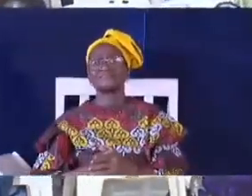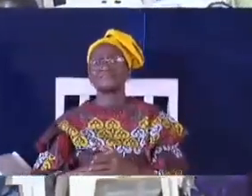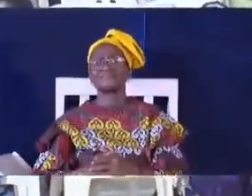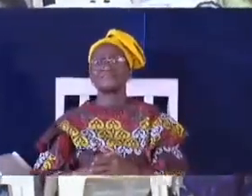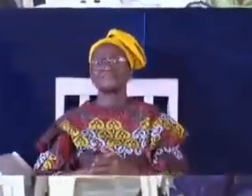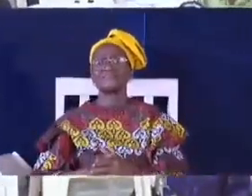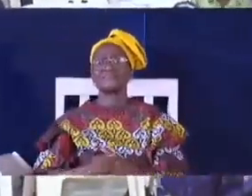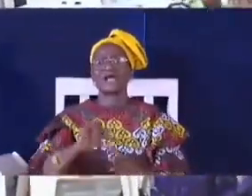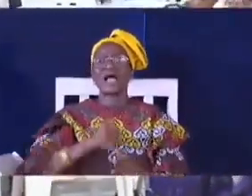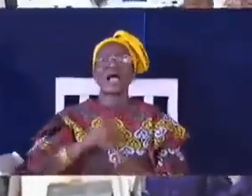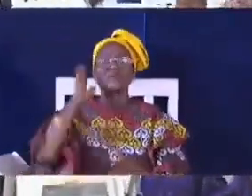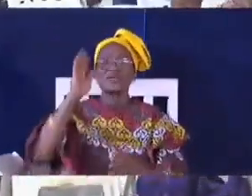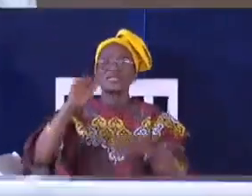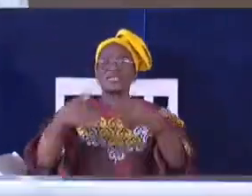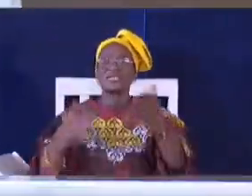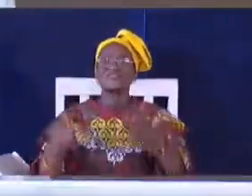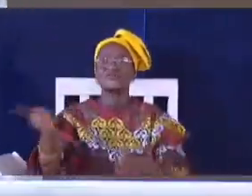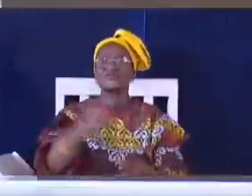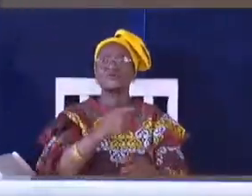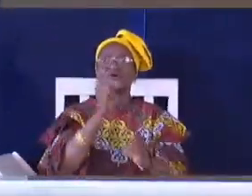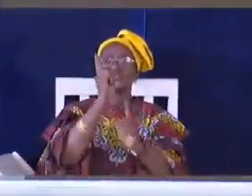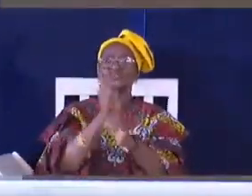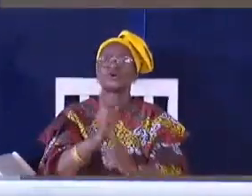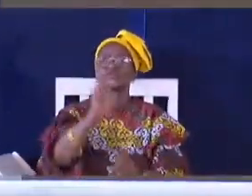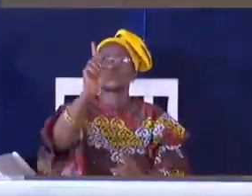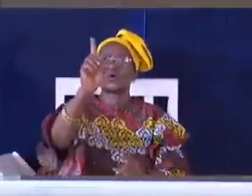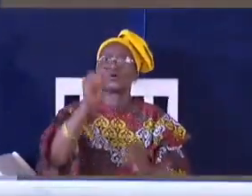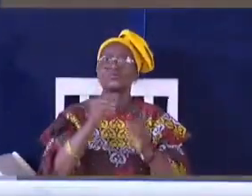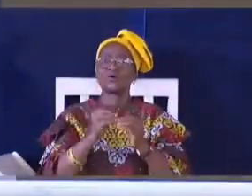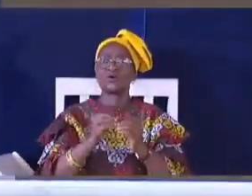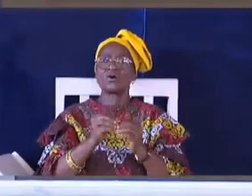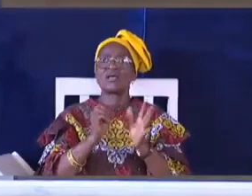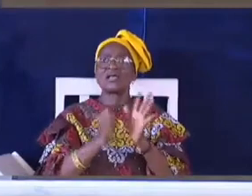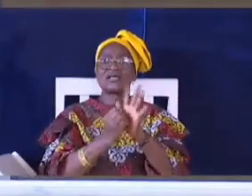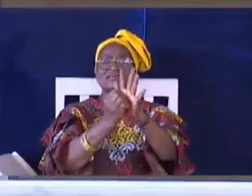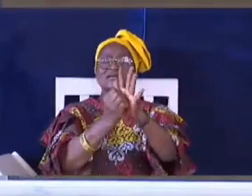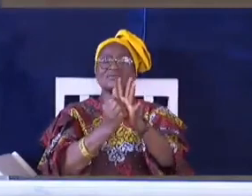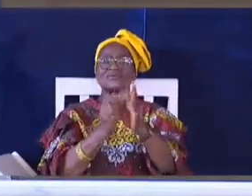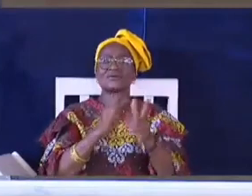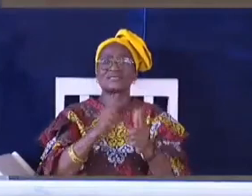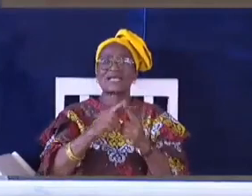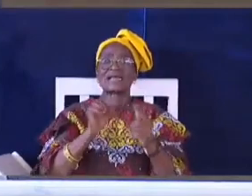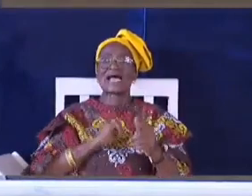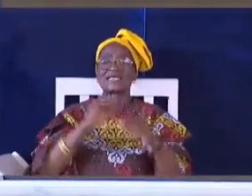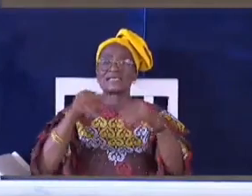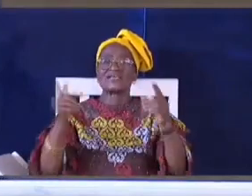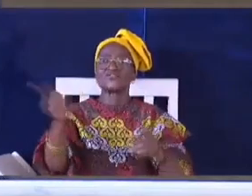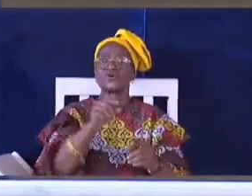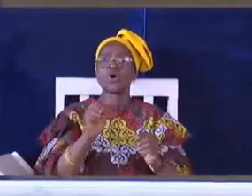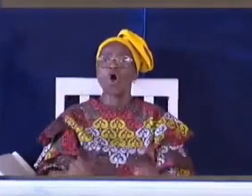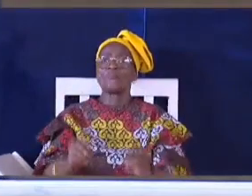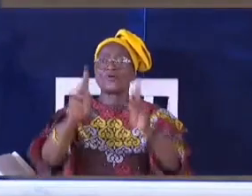I will give you just one more example, and then I give you an opportunity to pray.